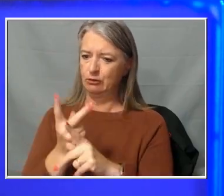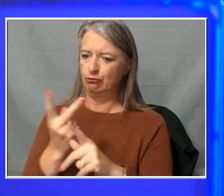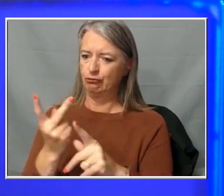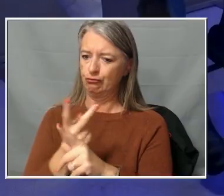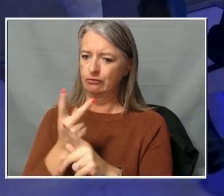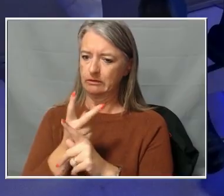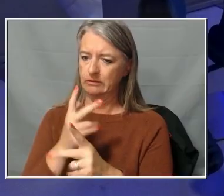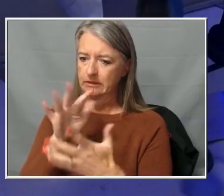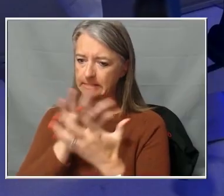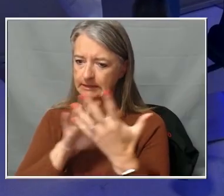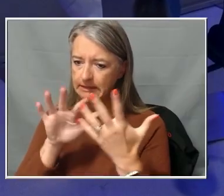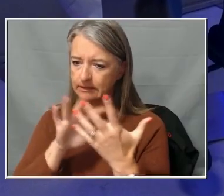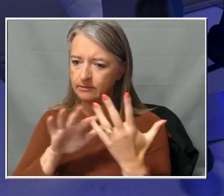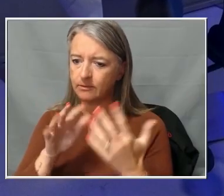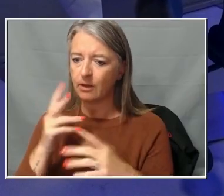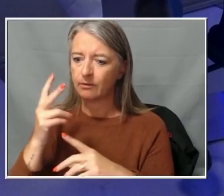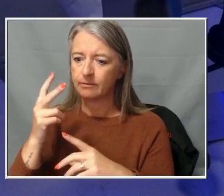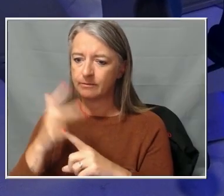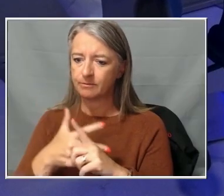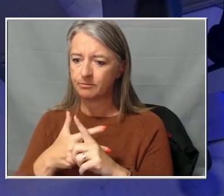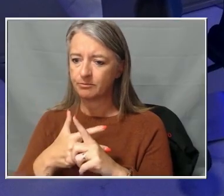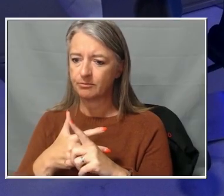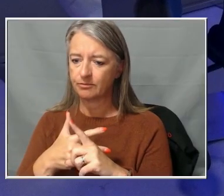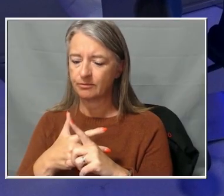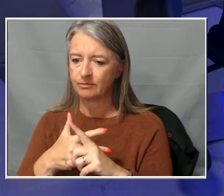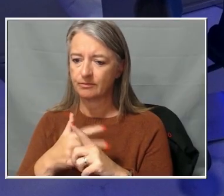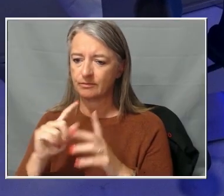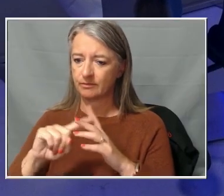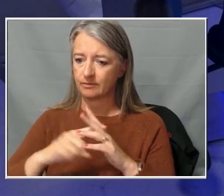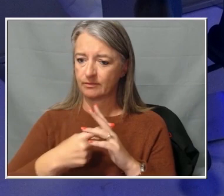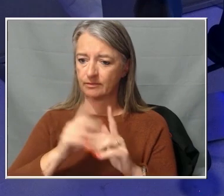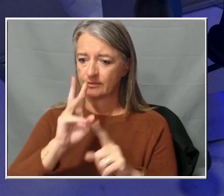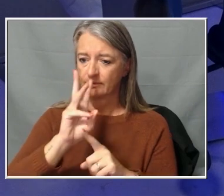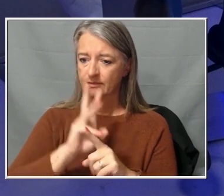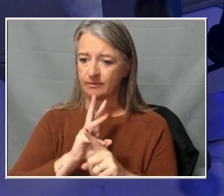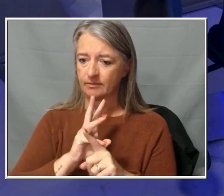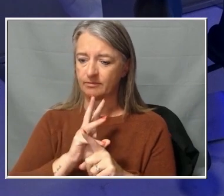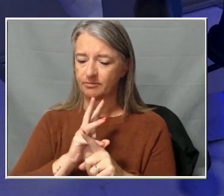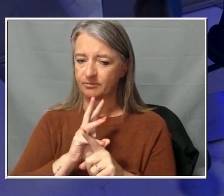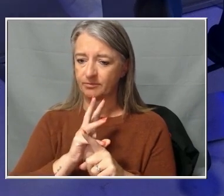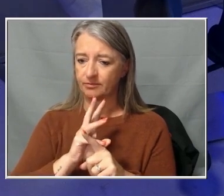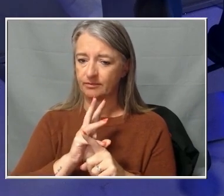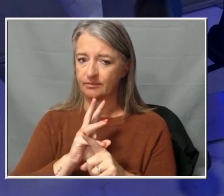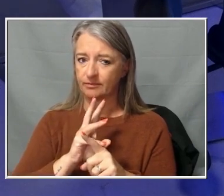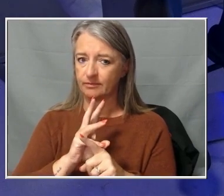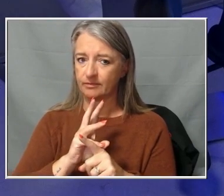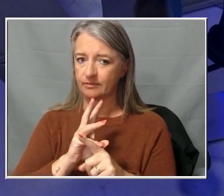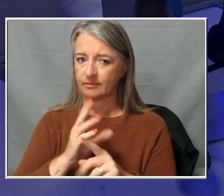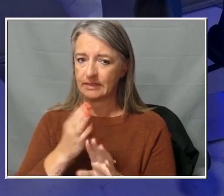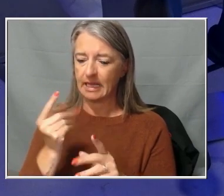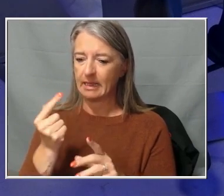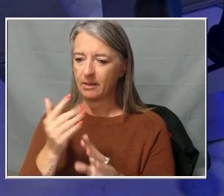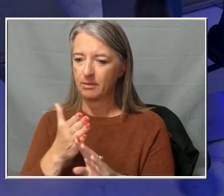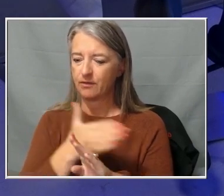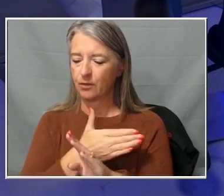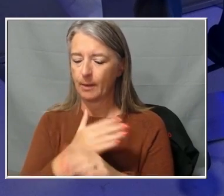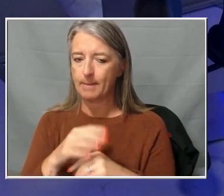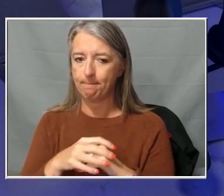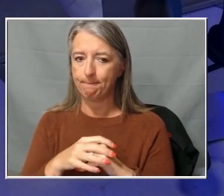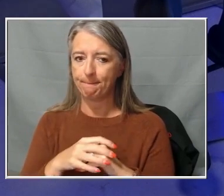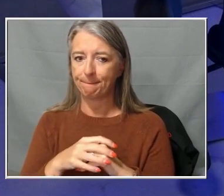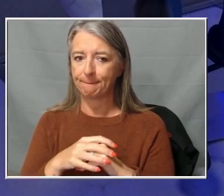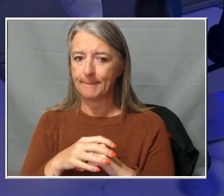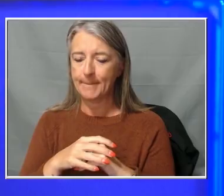dizzy. So this is 3 months, if I'm doing my math correctly. You said this started at 6 months? Yeah, it was a little before. Yeah, well, I would say